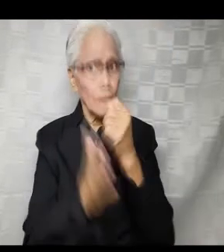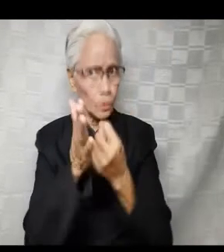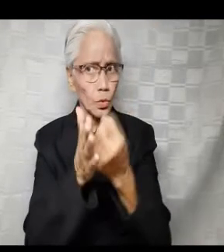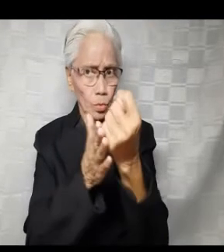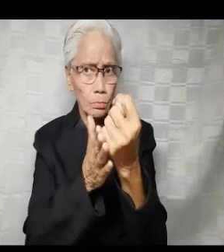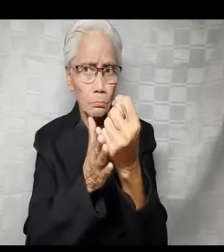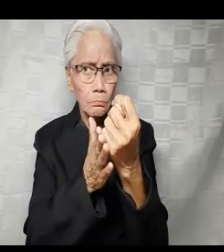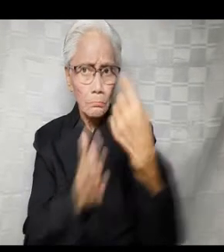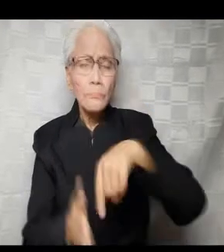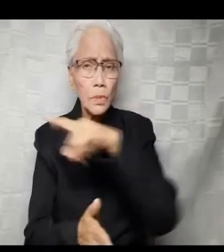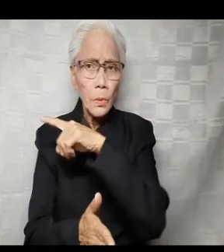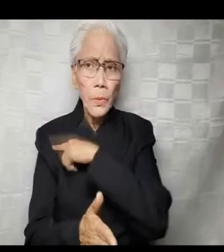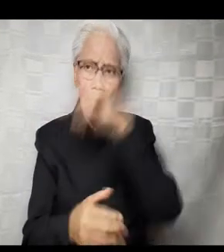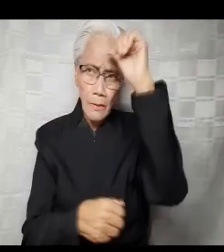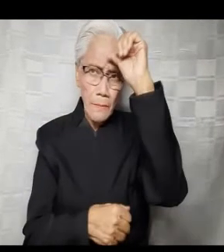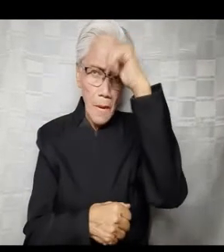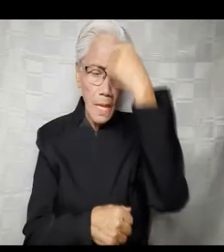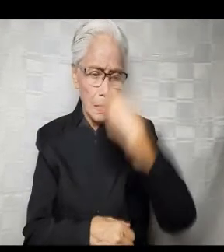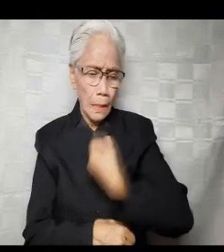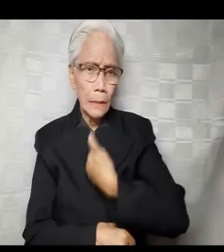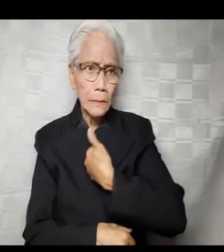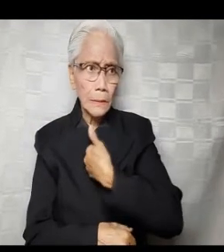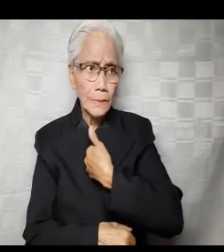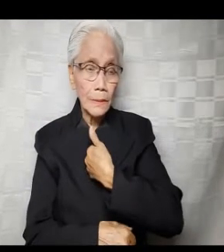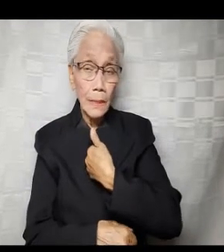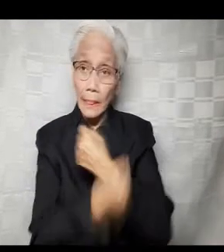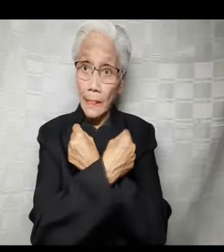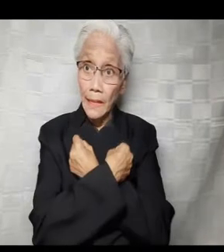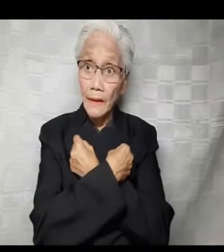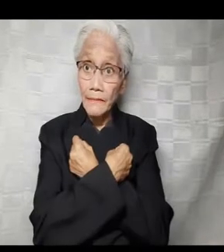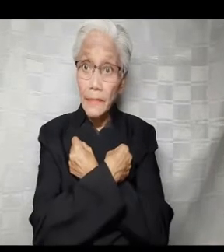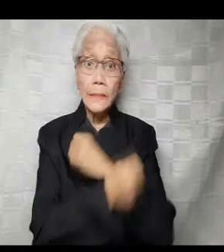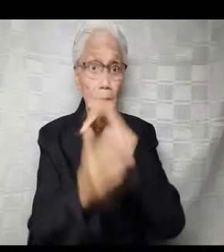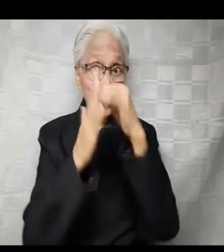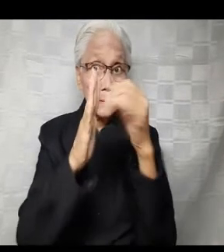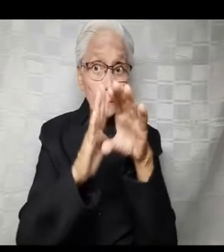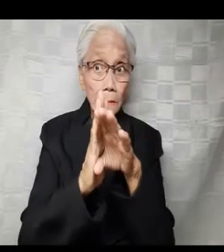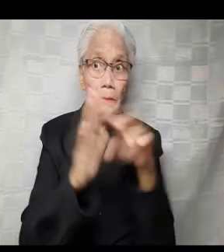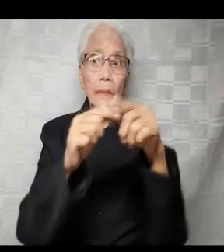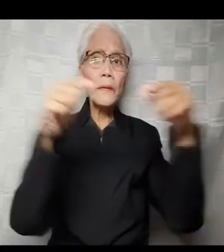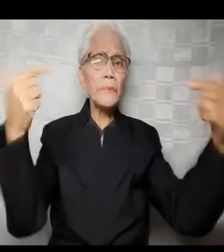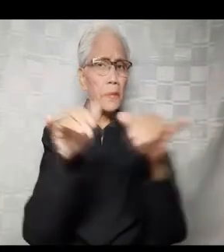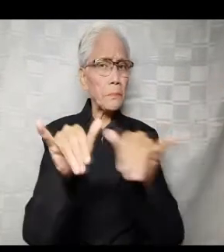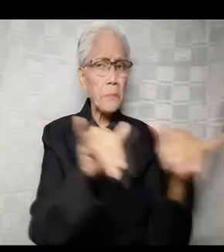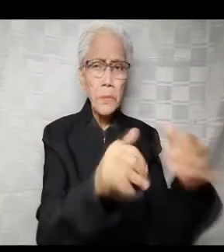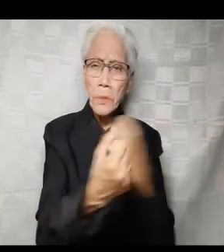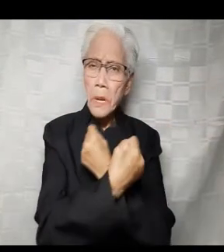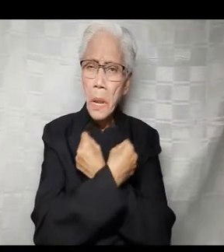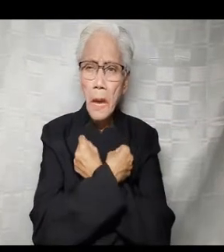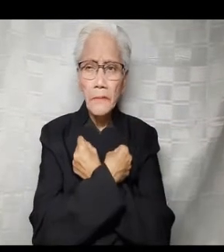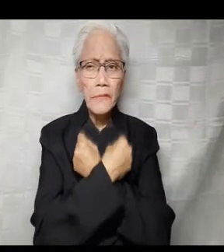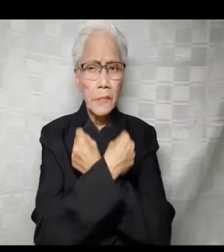God is truth. We remind ourselves that the minimum of love is justice, and the greatest measure of